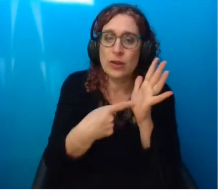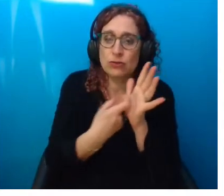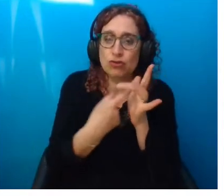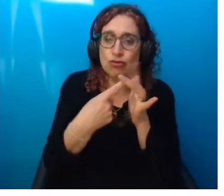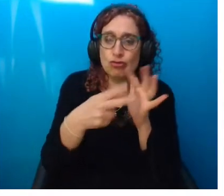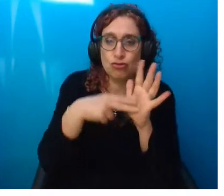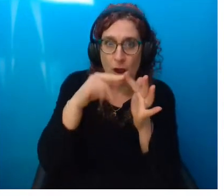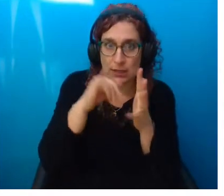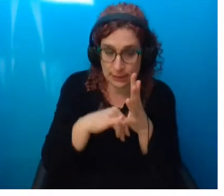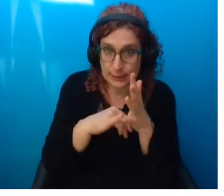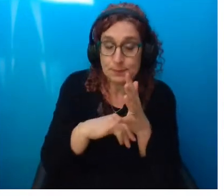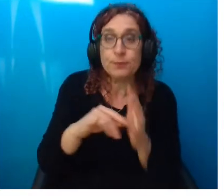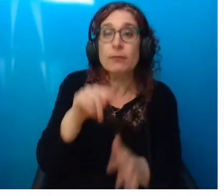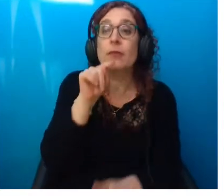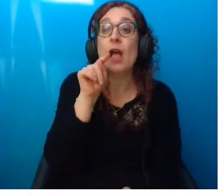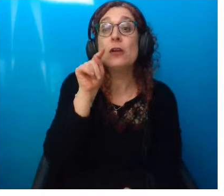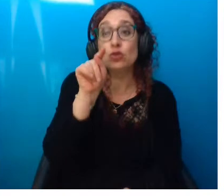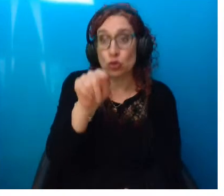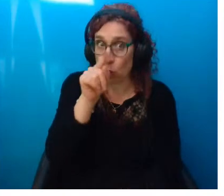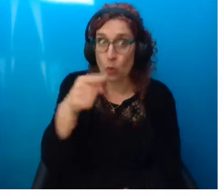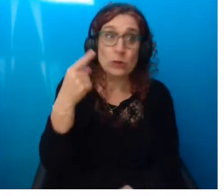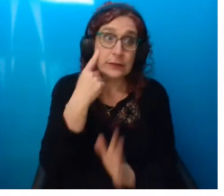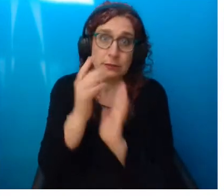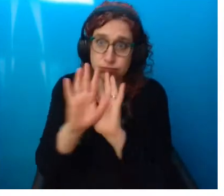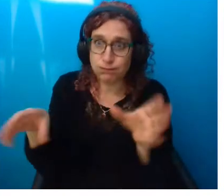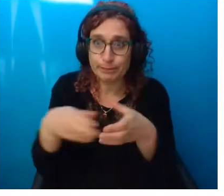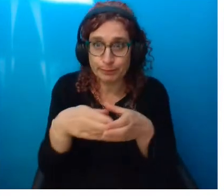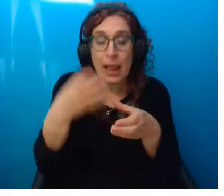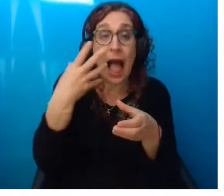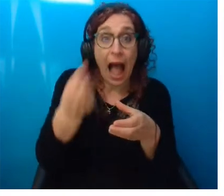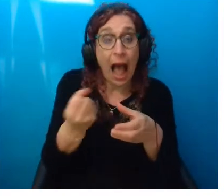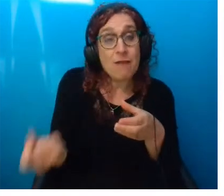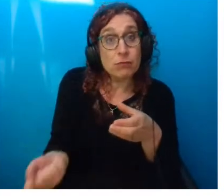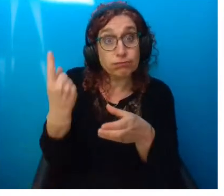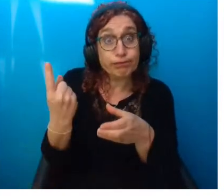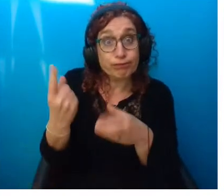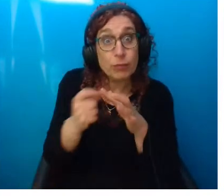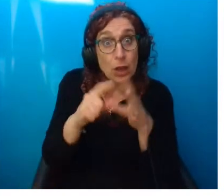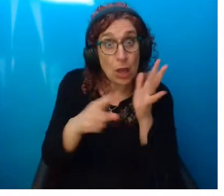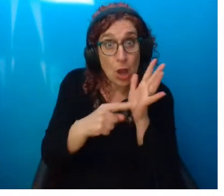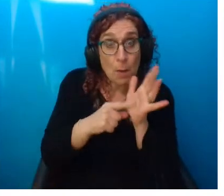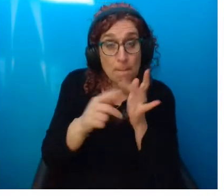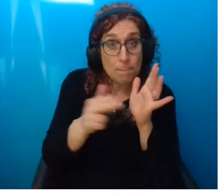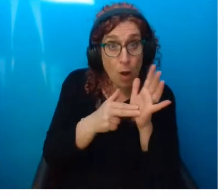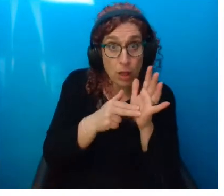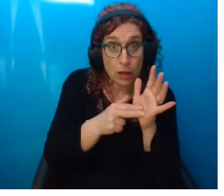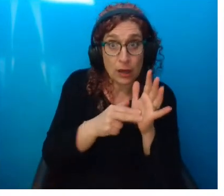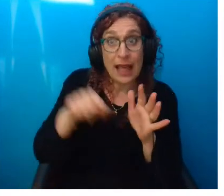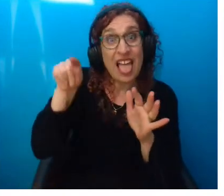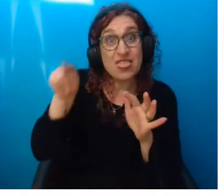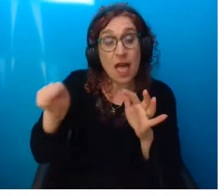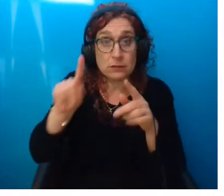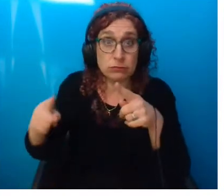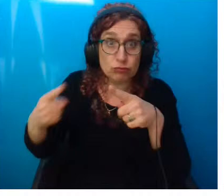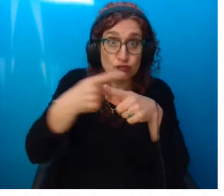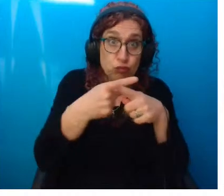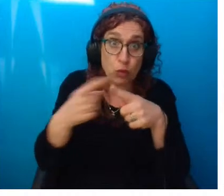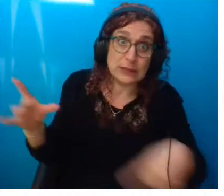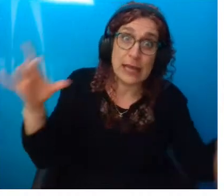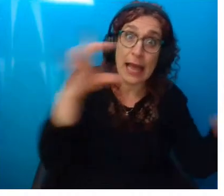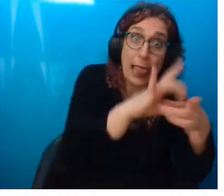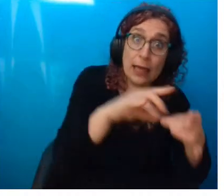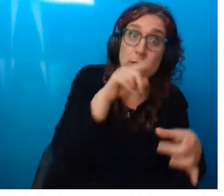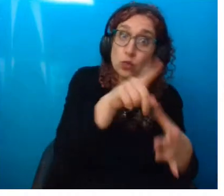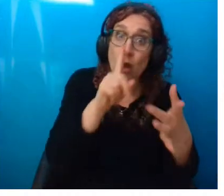the appearance of the antigen, which in this case is the pollen, which cross-links the specific IgE molecules lying on